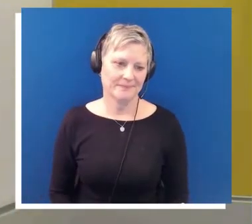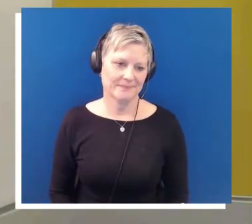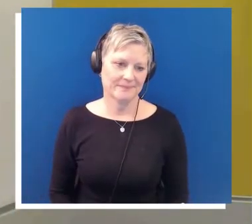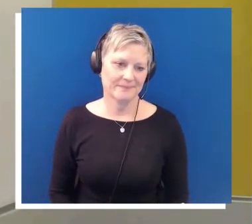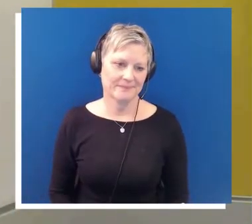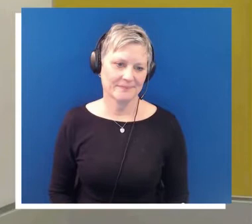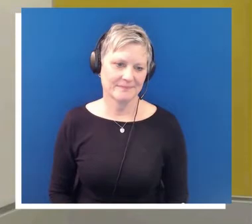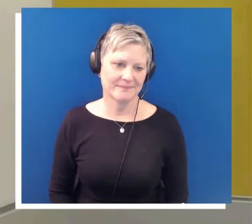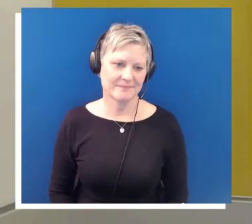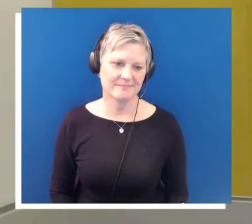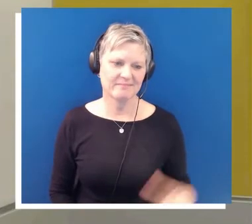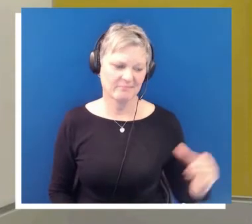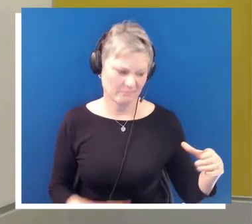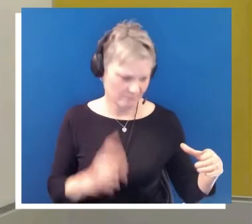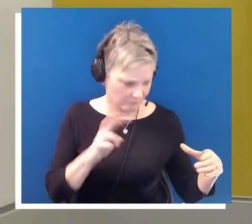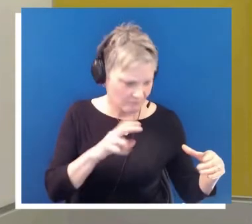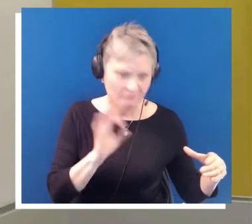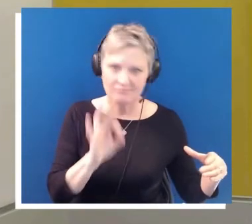Oh, it's good.